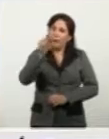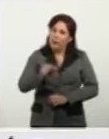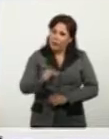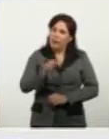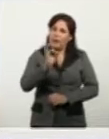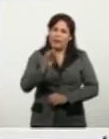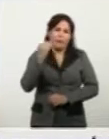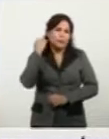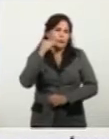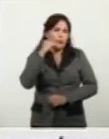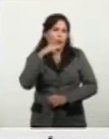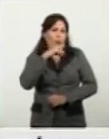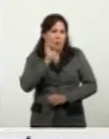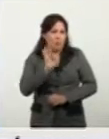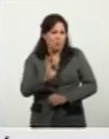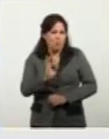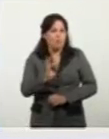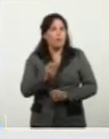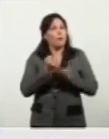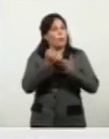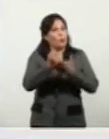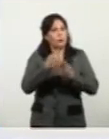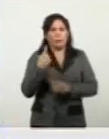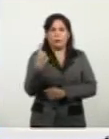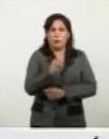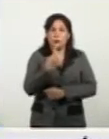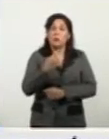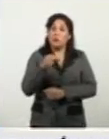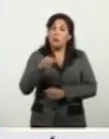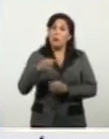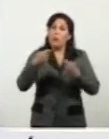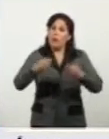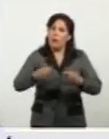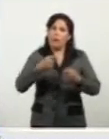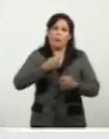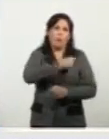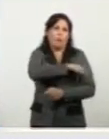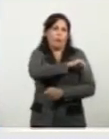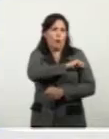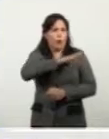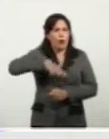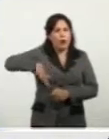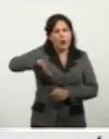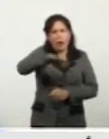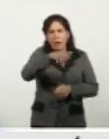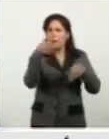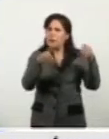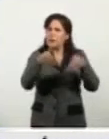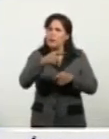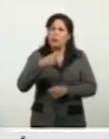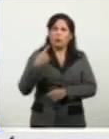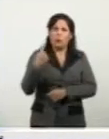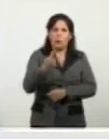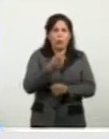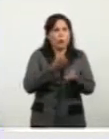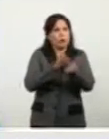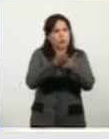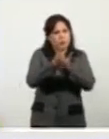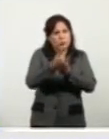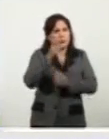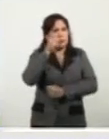Good morning to you, to Gisela, who supports us from the studios, and to all the people who follow our